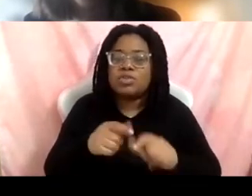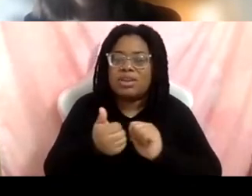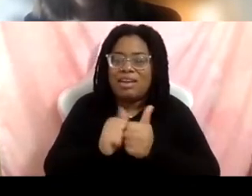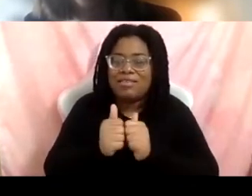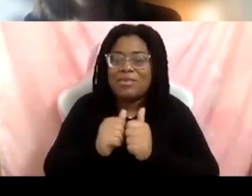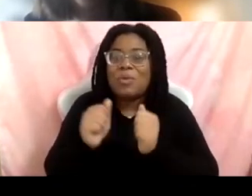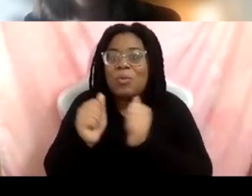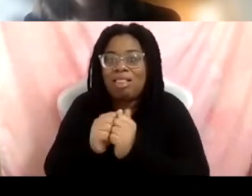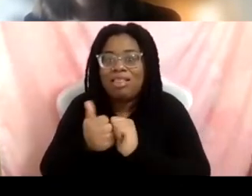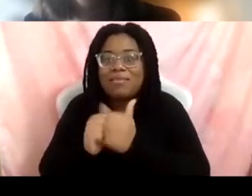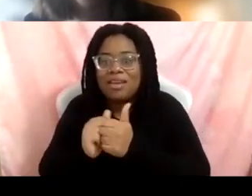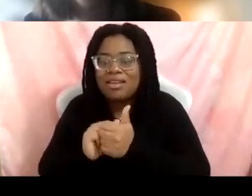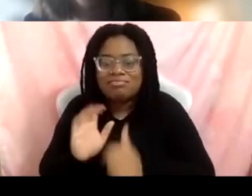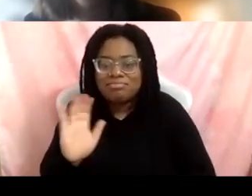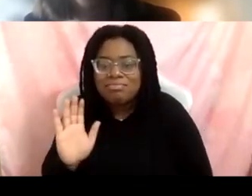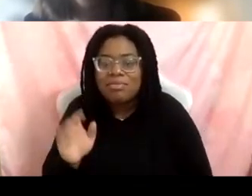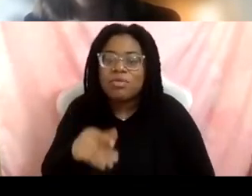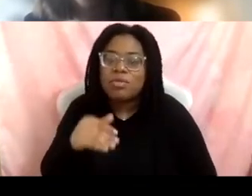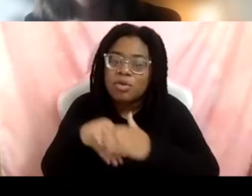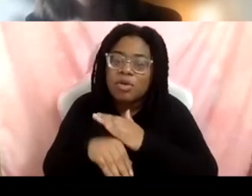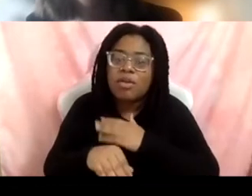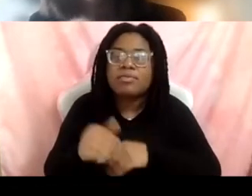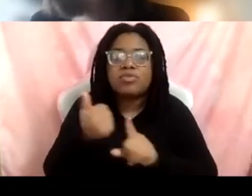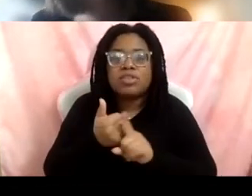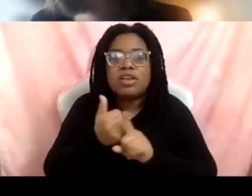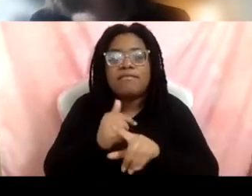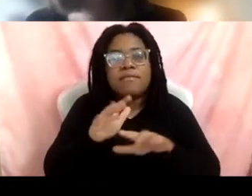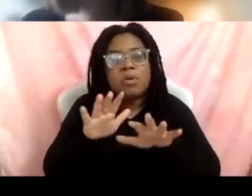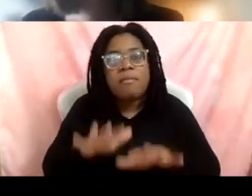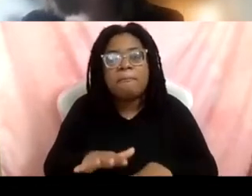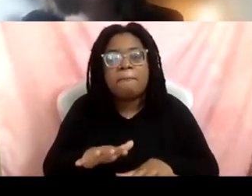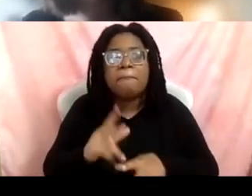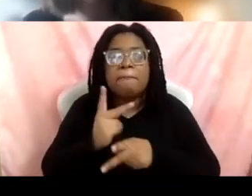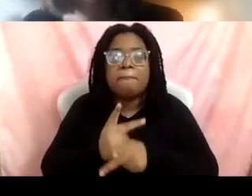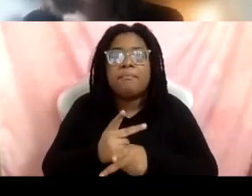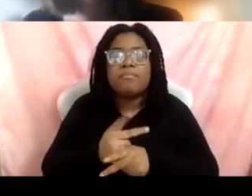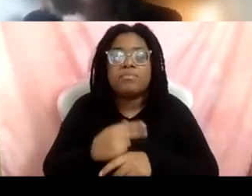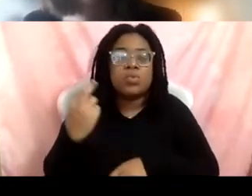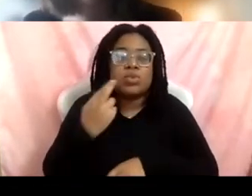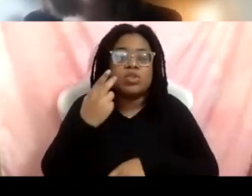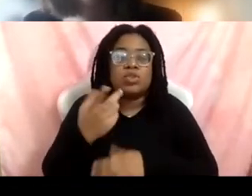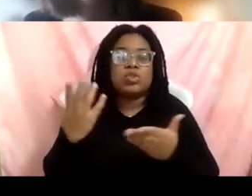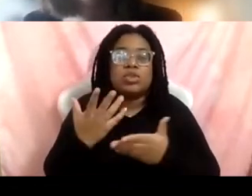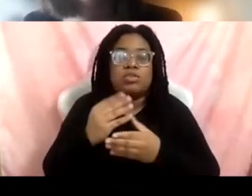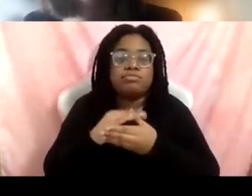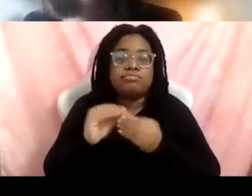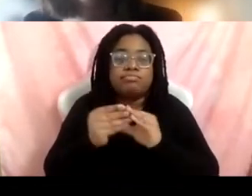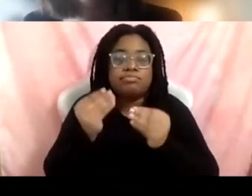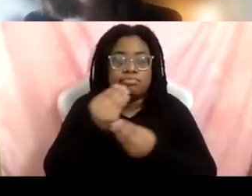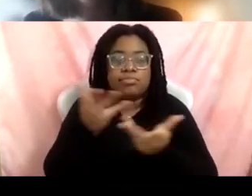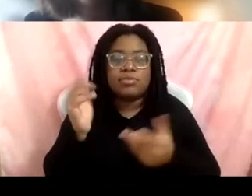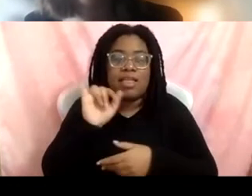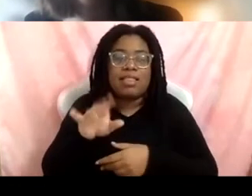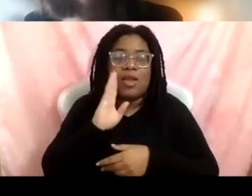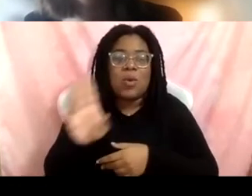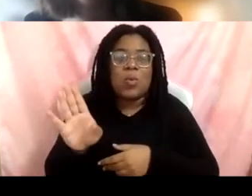competitiveness. You just go in and you have to be yourself, stay calm, and realize that you're here to tell a story, and that will grab